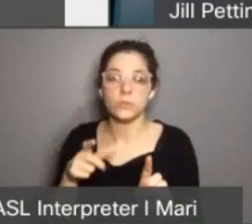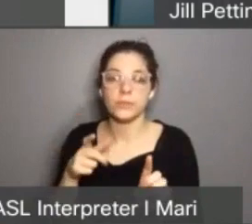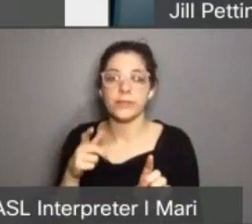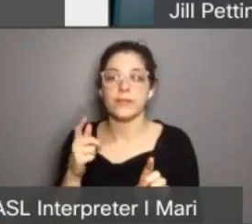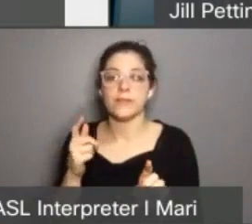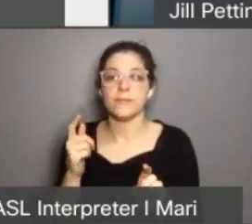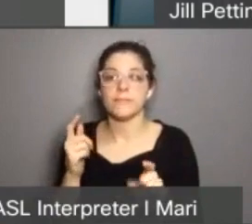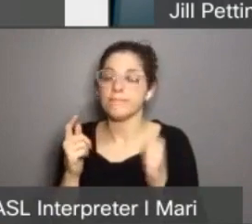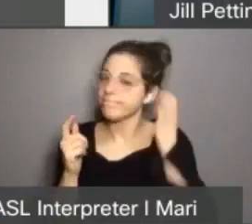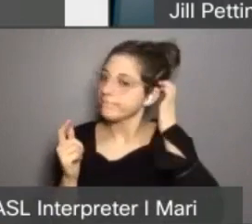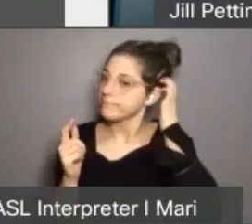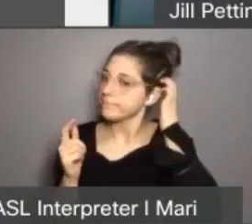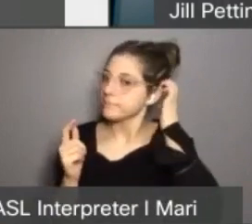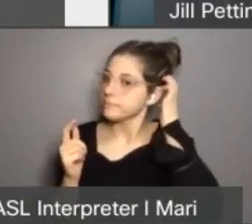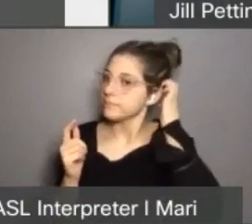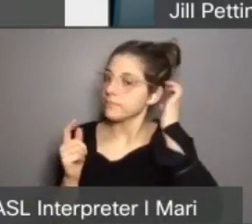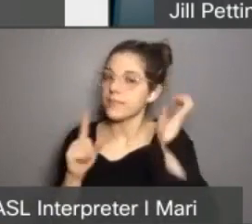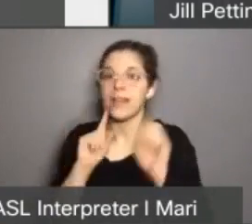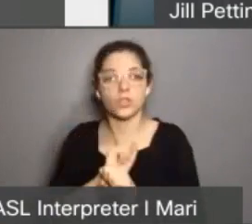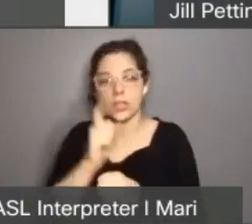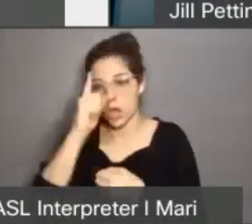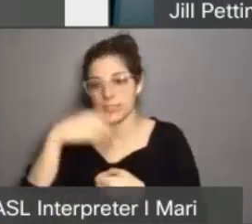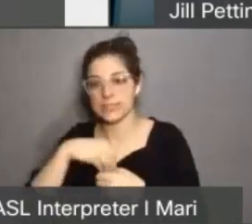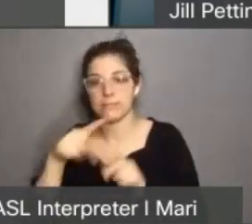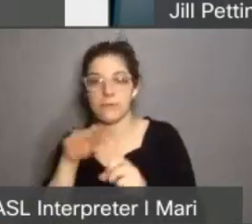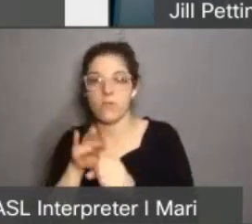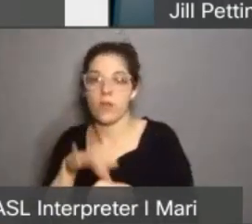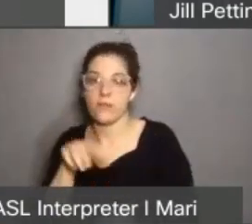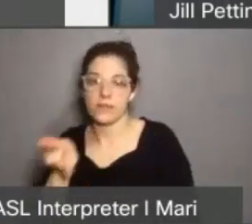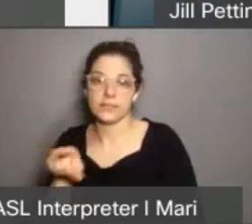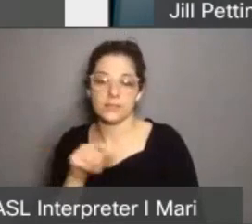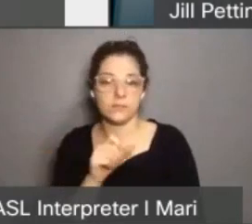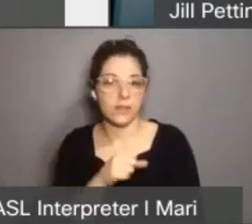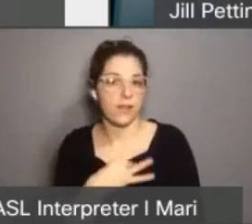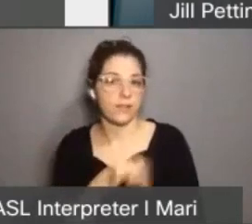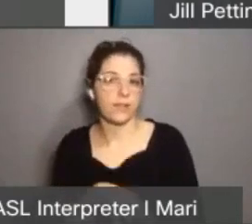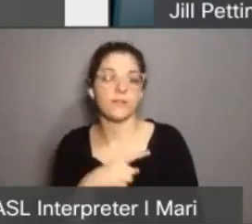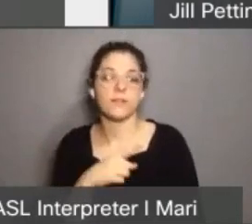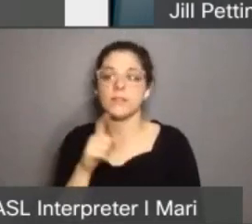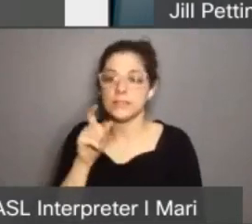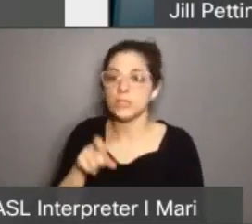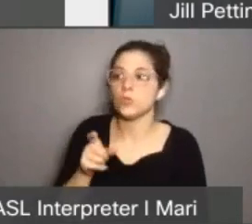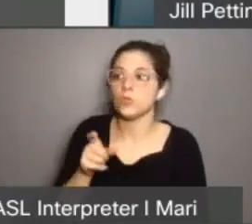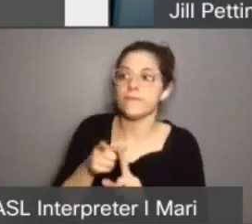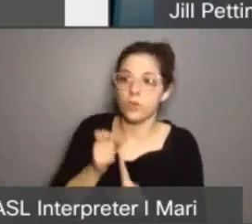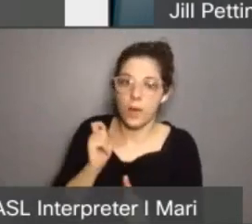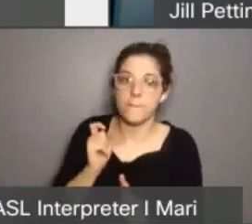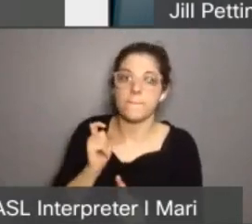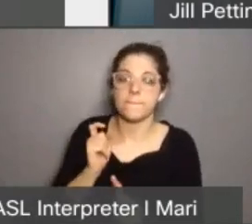be actually autistic people voting on it. Yeah, I like that. It needs to come